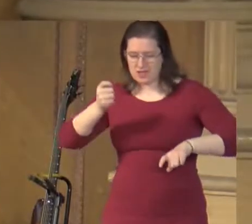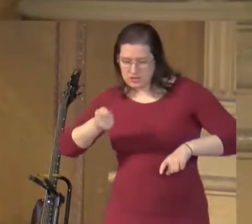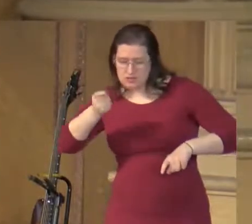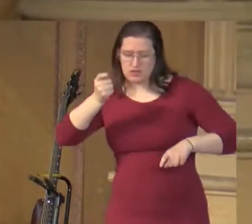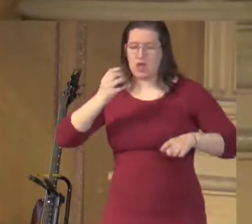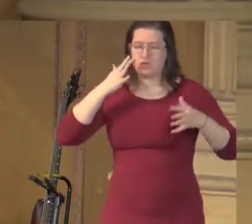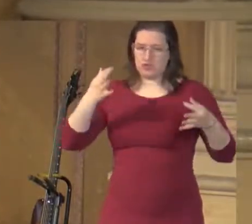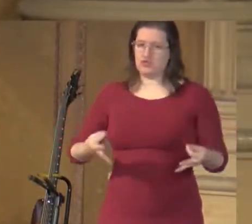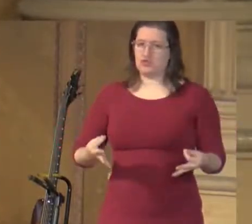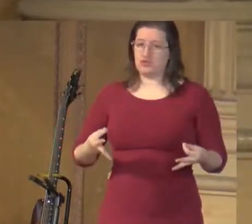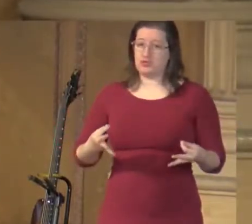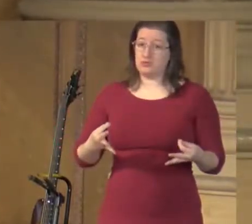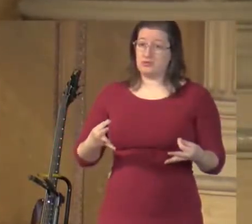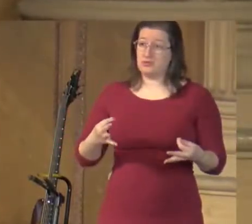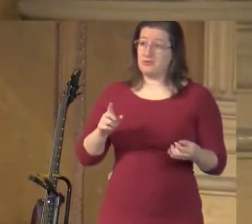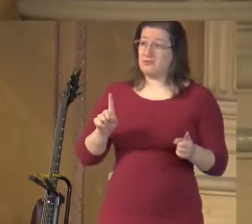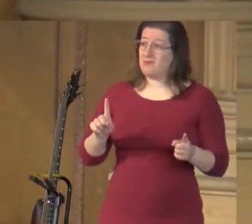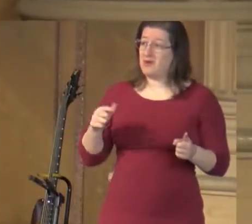and sadly we all fall short